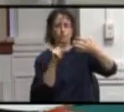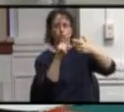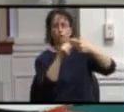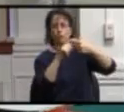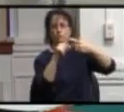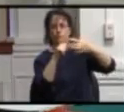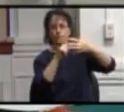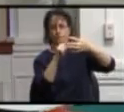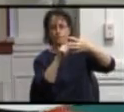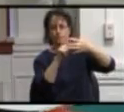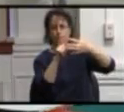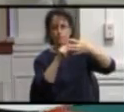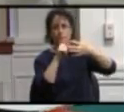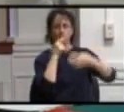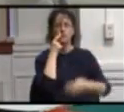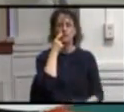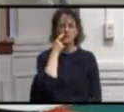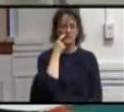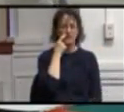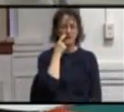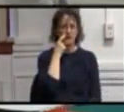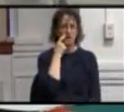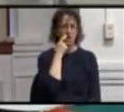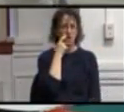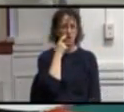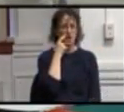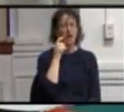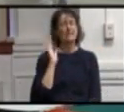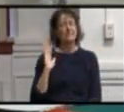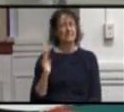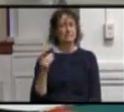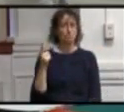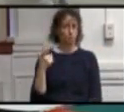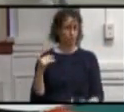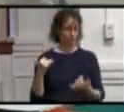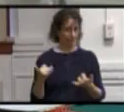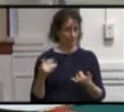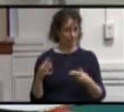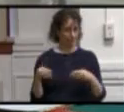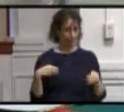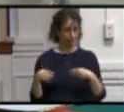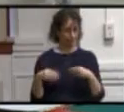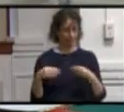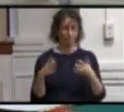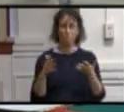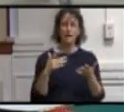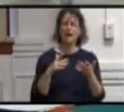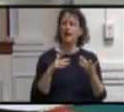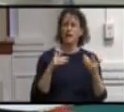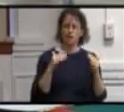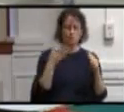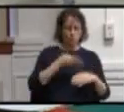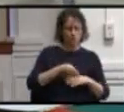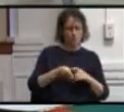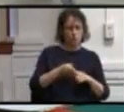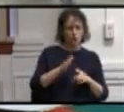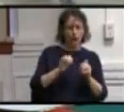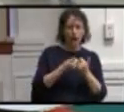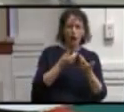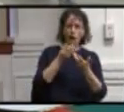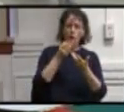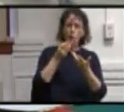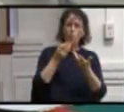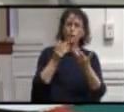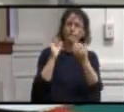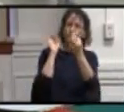and it may be too late, although they're being very flexible at this point, is what input the town wants to have if somebody